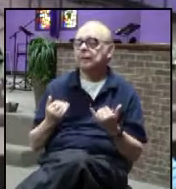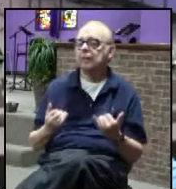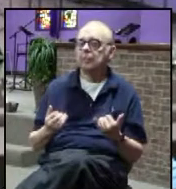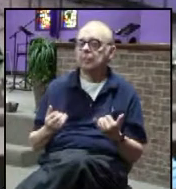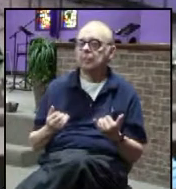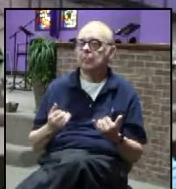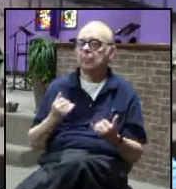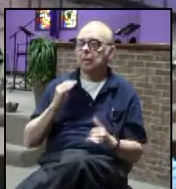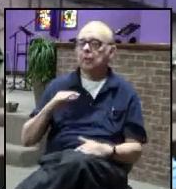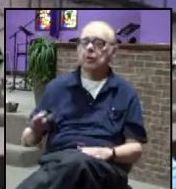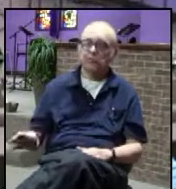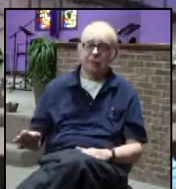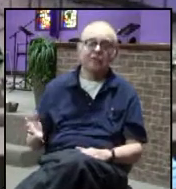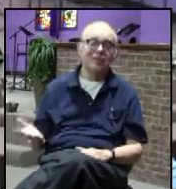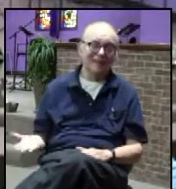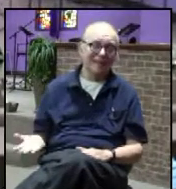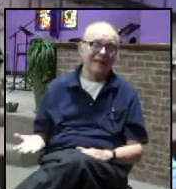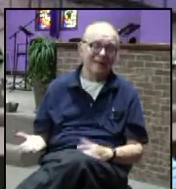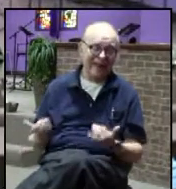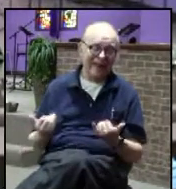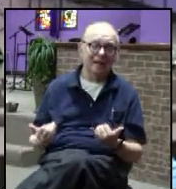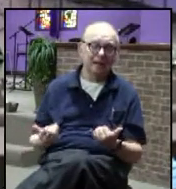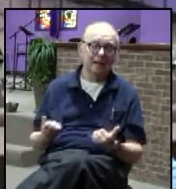Her children are in Awana.